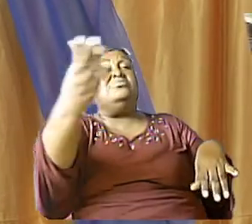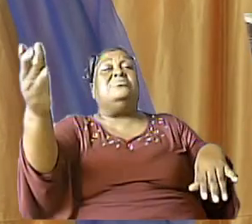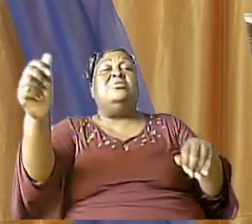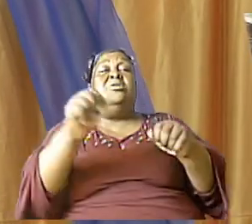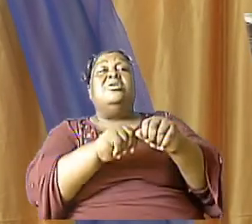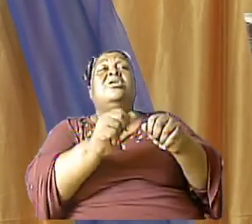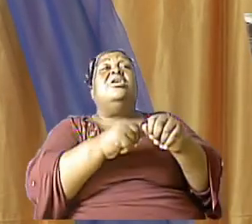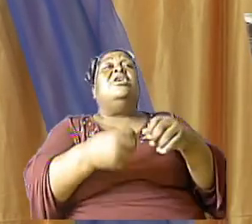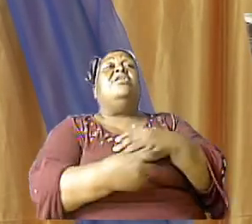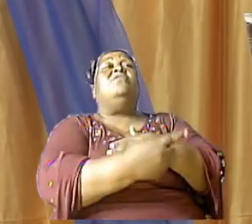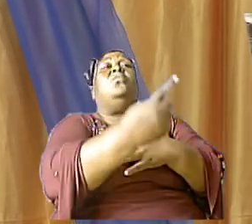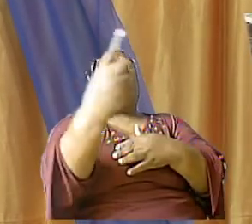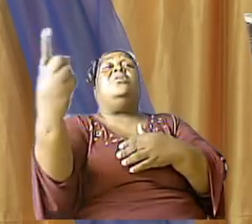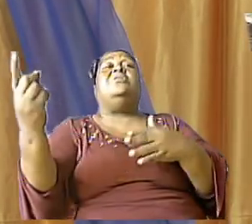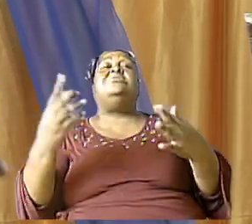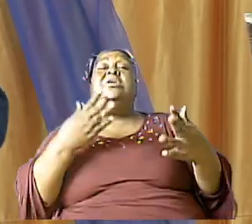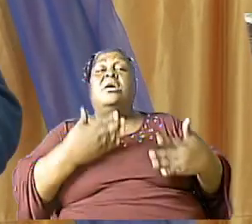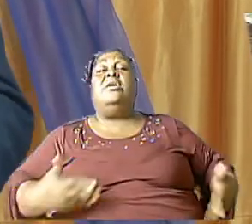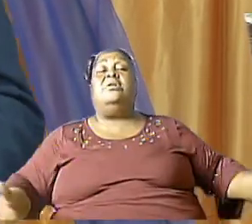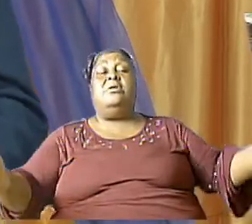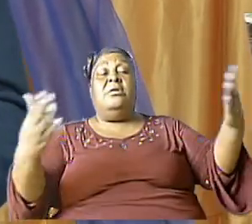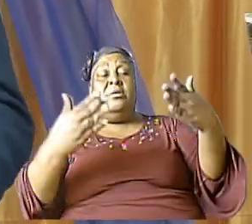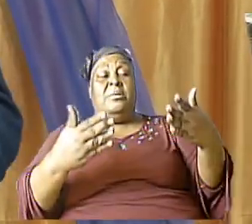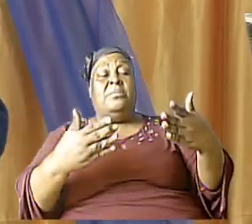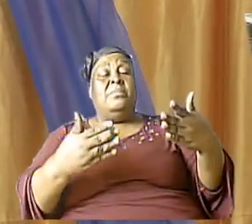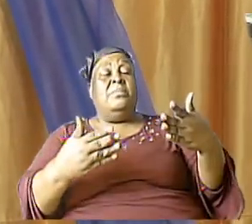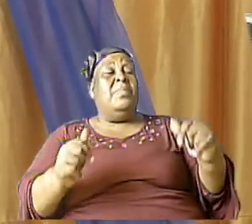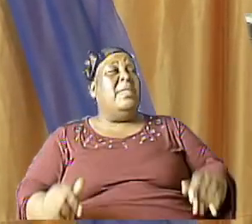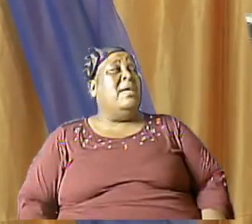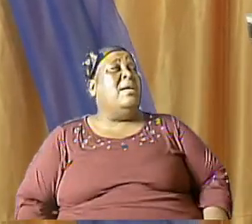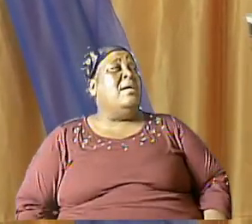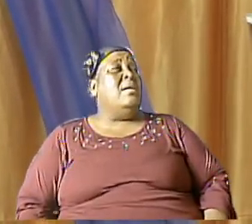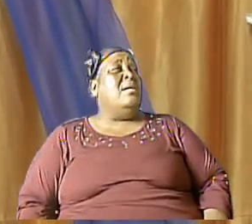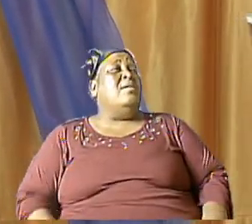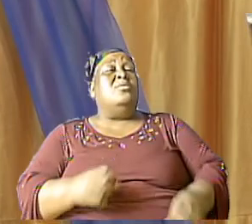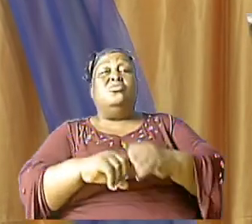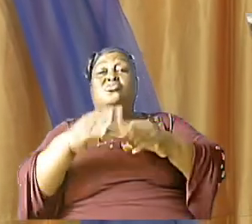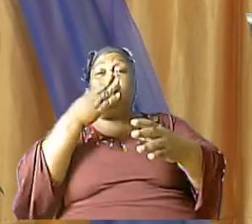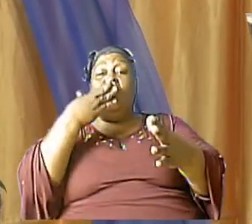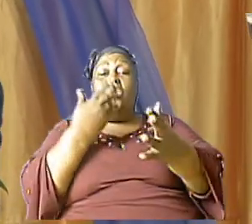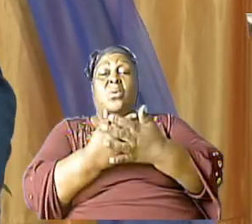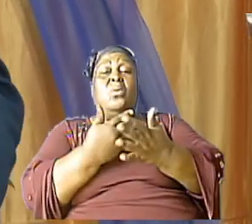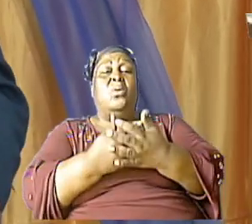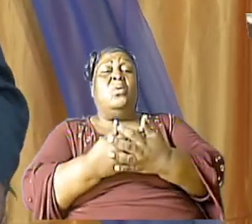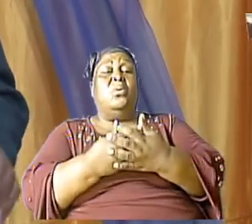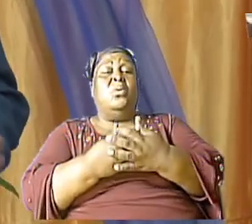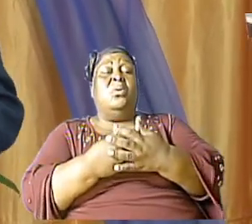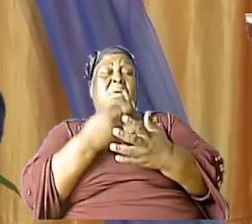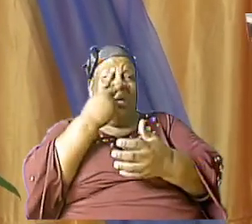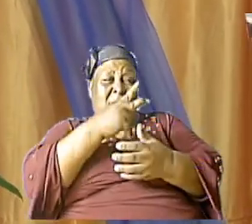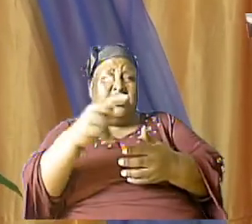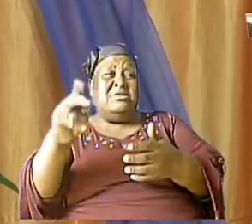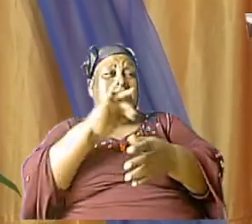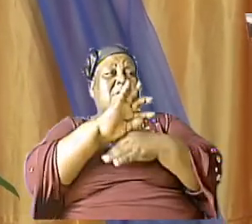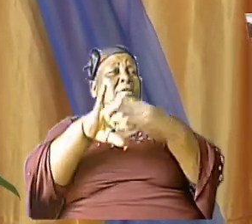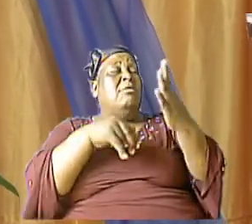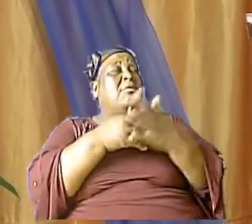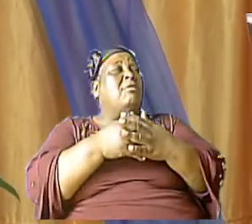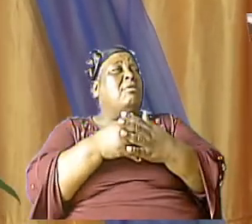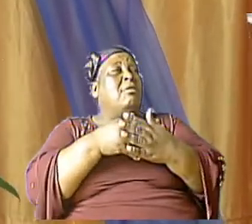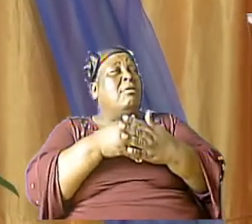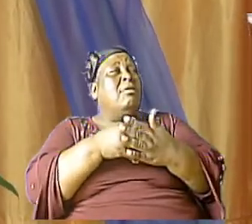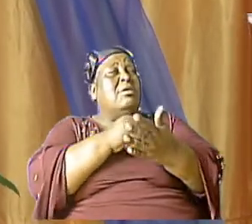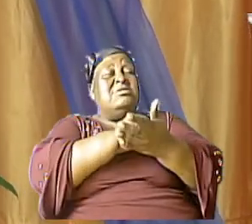everybody that is in the house this morning? Amen. Amen. It's so good to see you, to see all of you, saints and